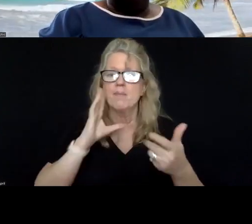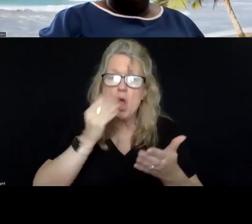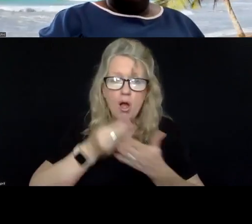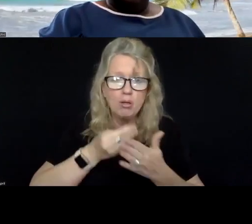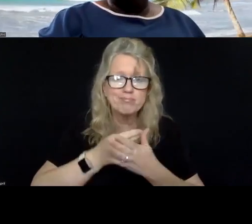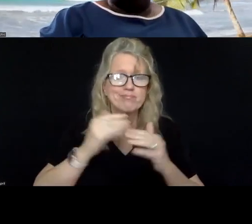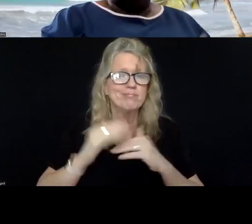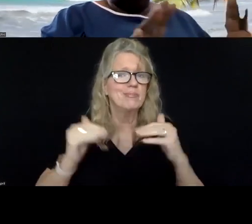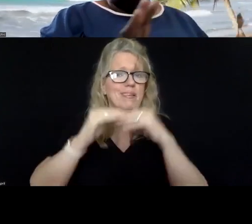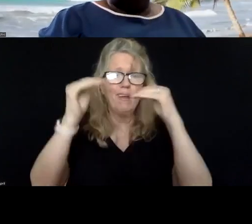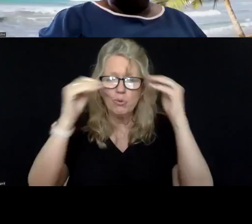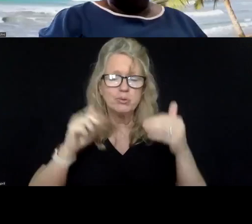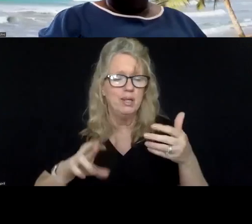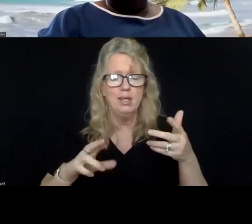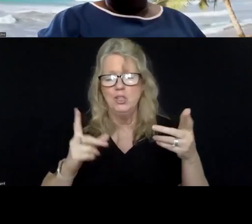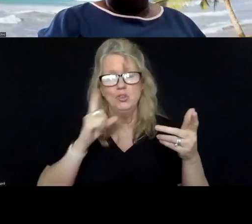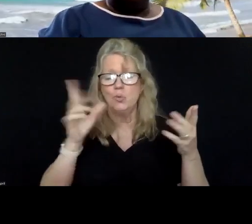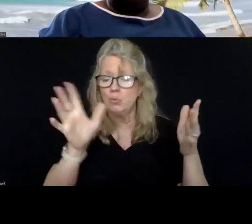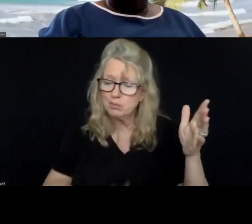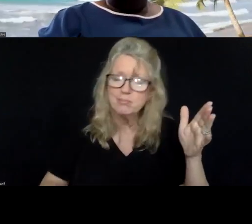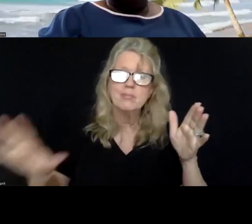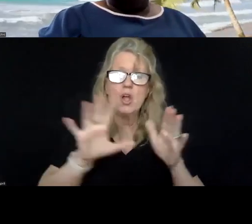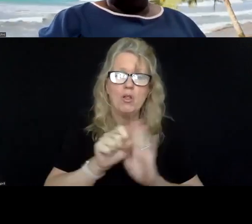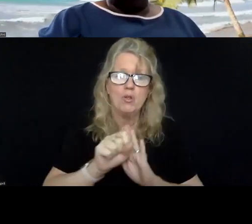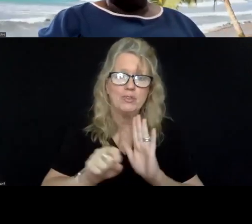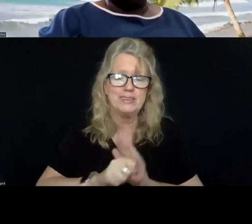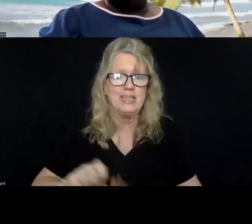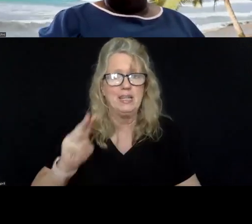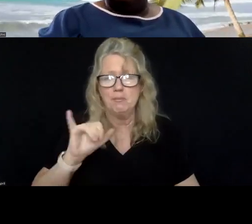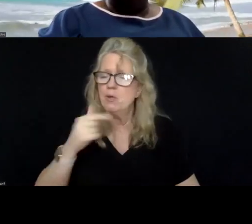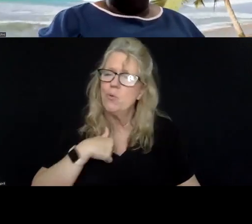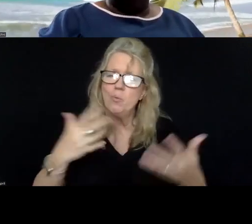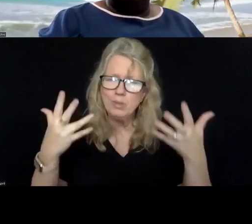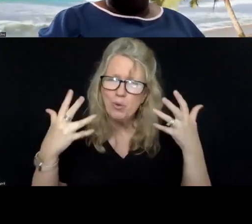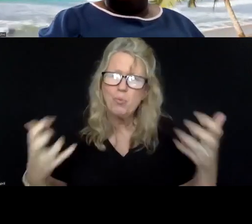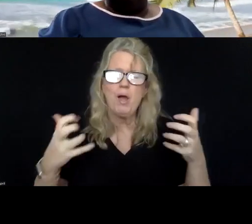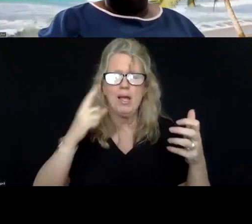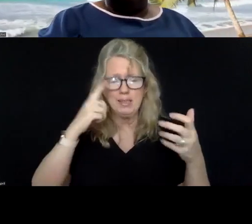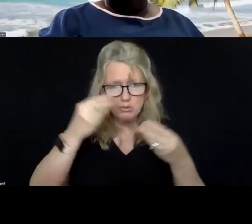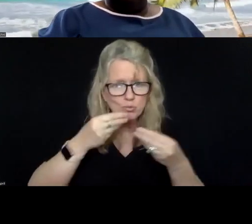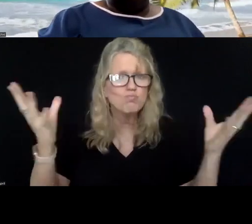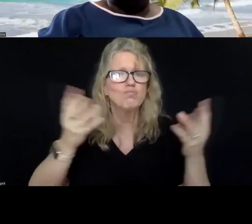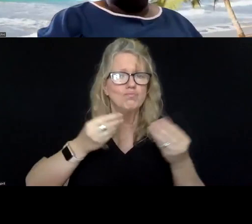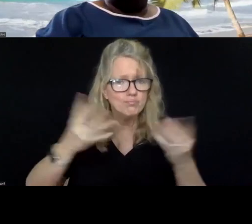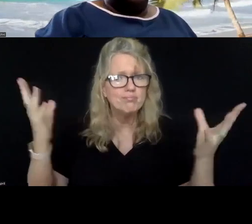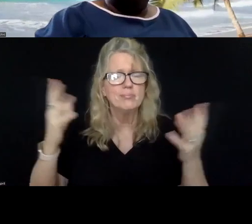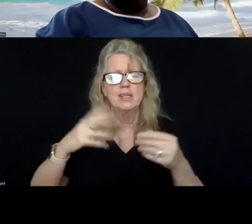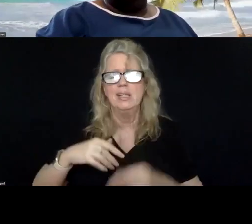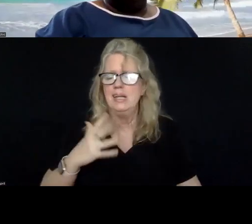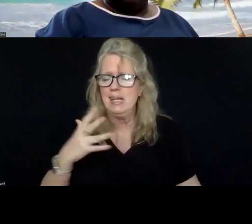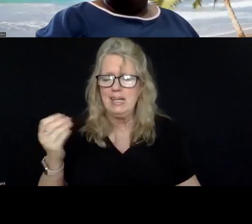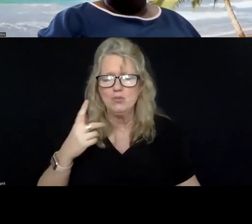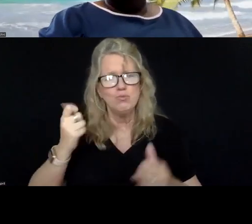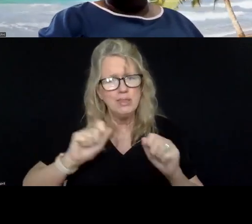socioeconomic levels. And so across the state of Mississippi, we are wanting to spread the information and get